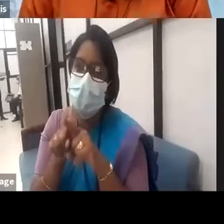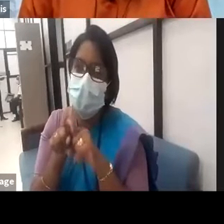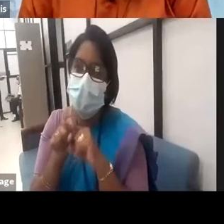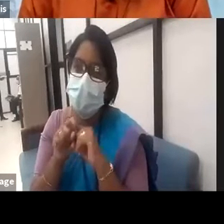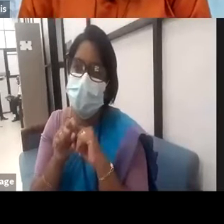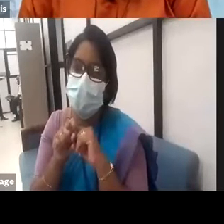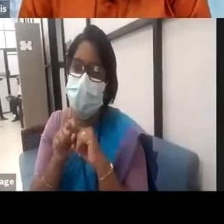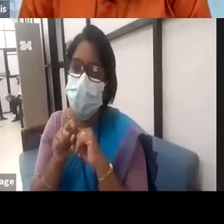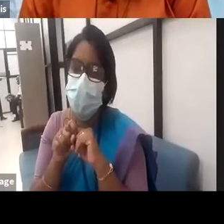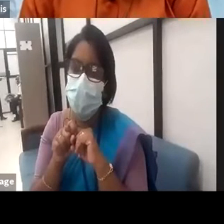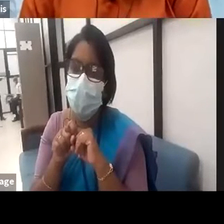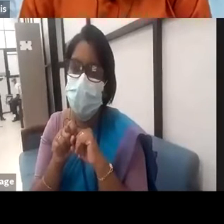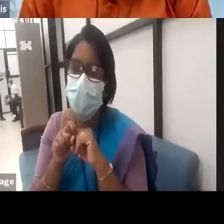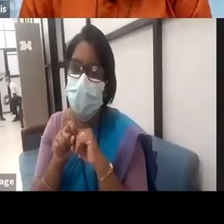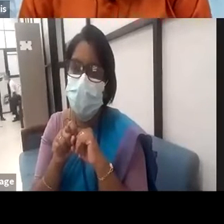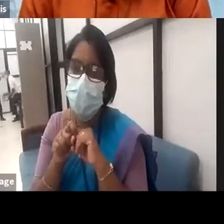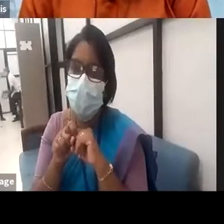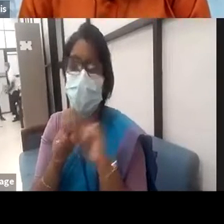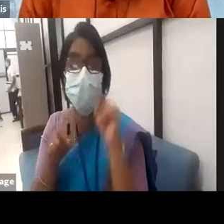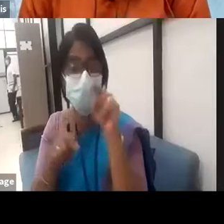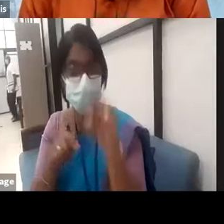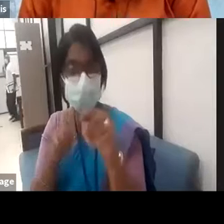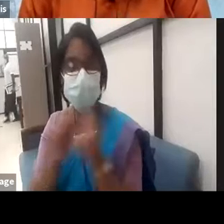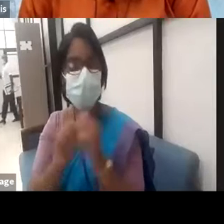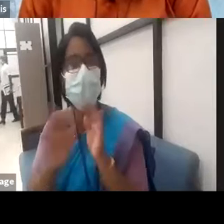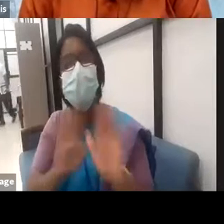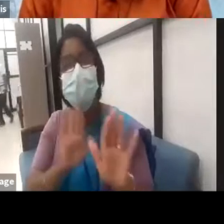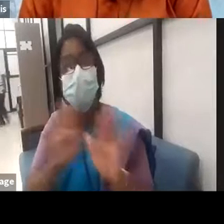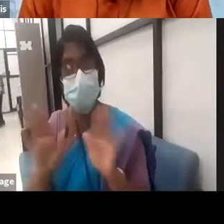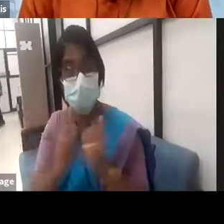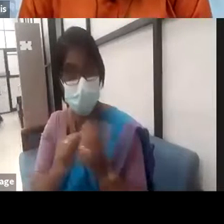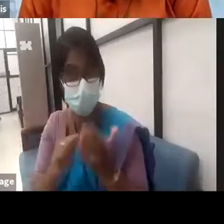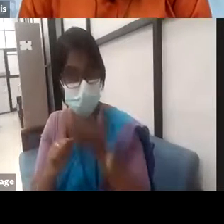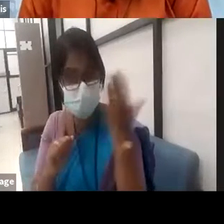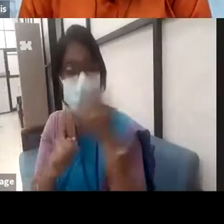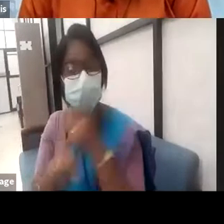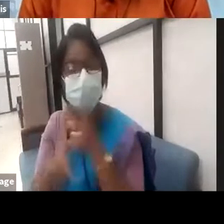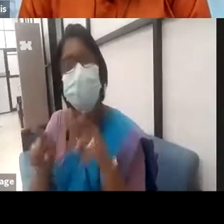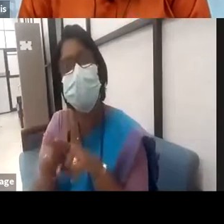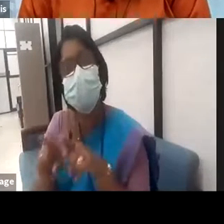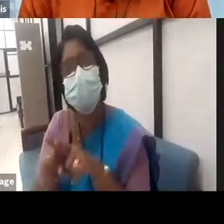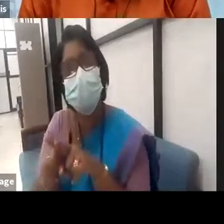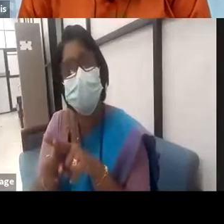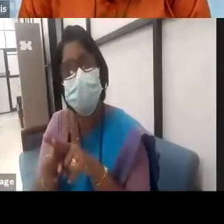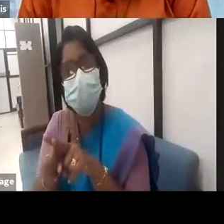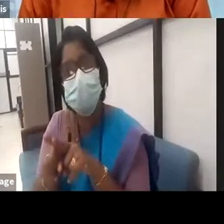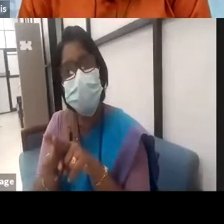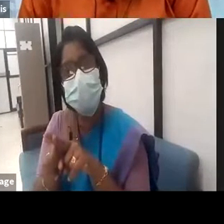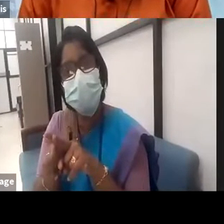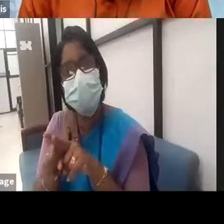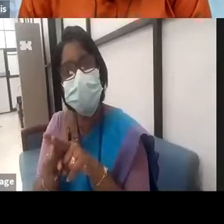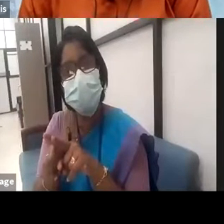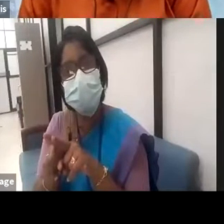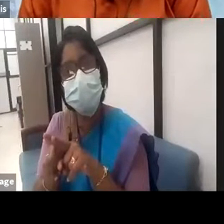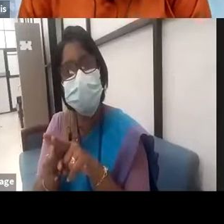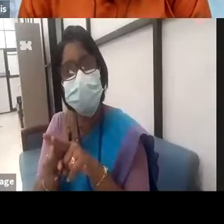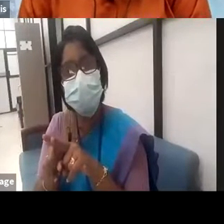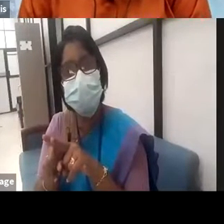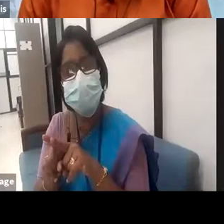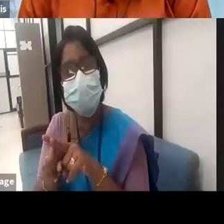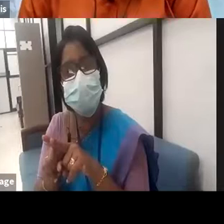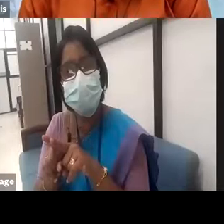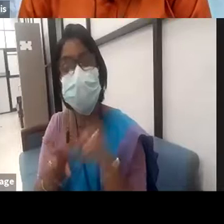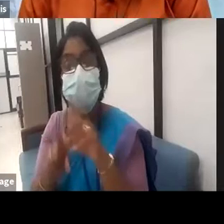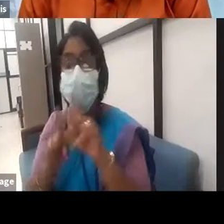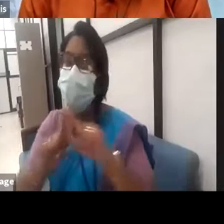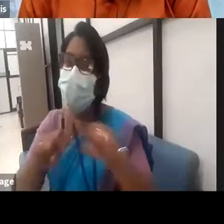that, to be bold, to bring it out. It will definitely give encouragement to those who are thinking about it. And I